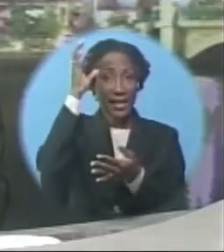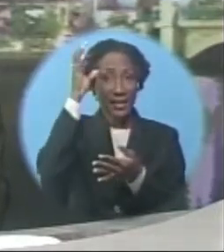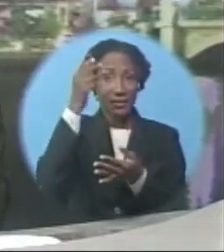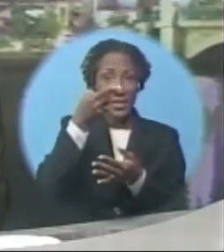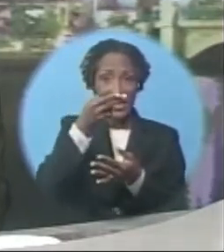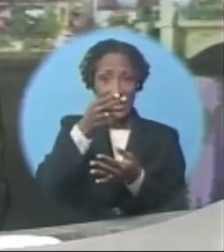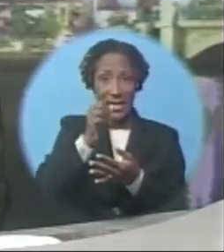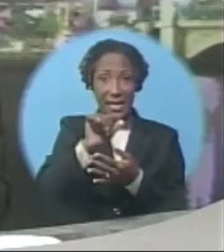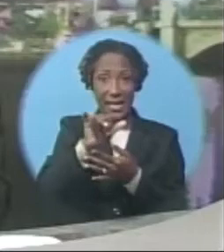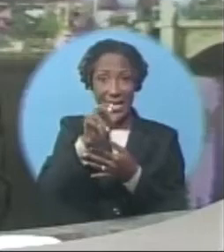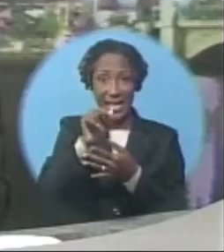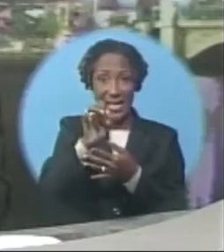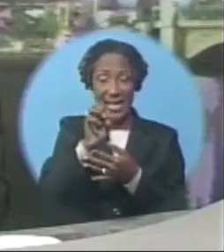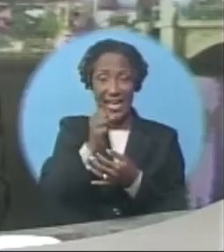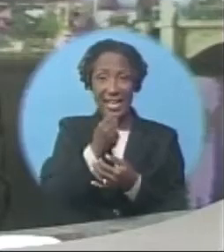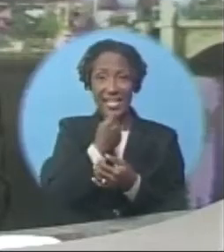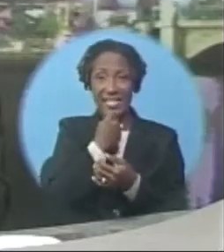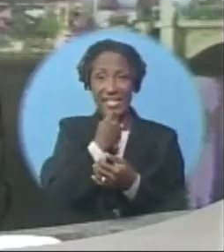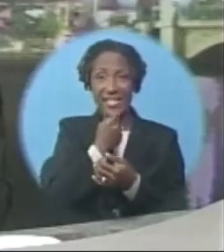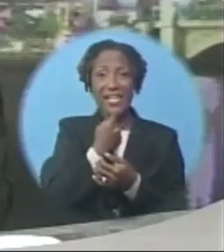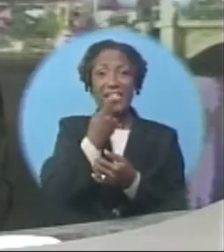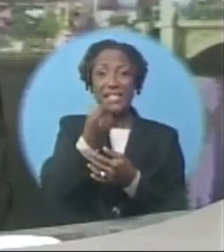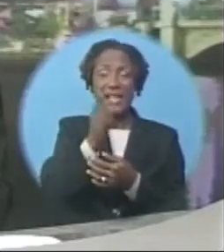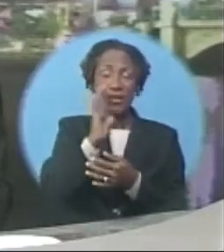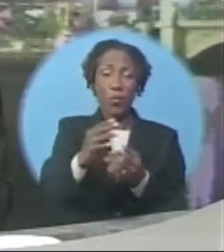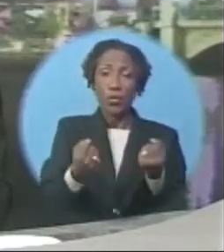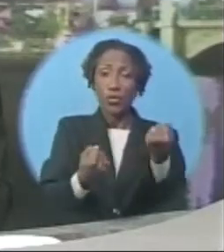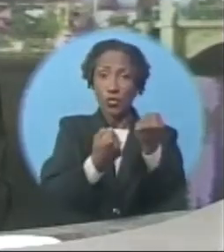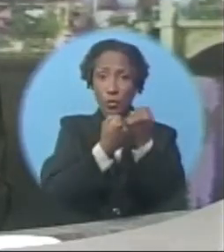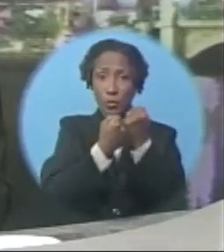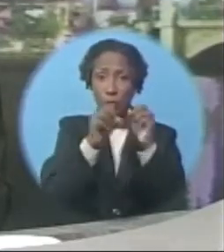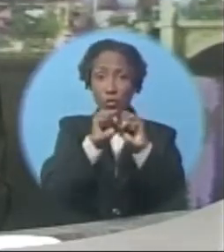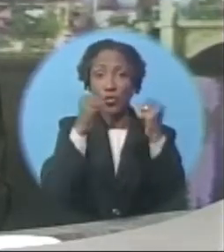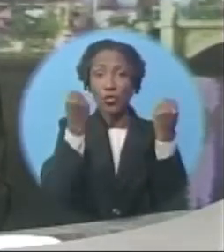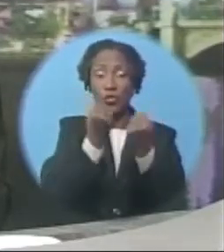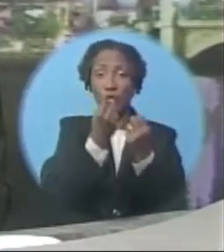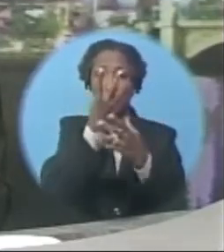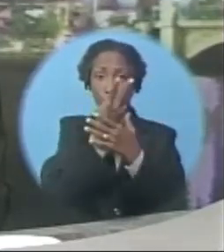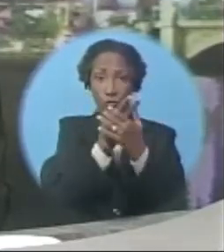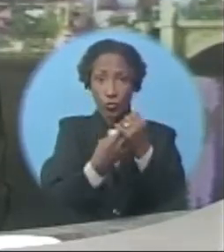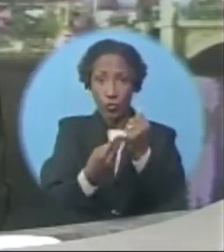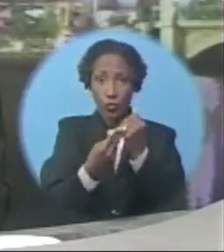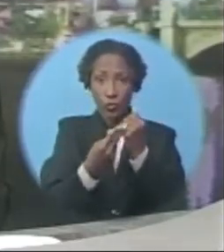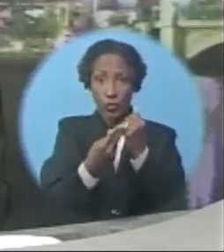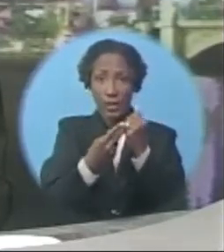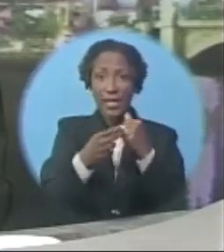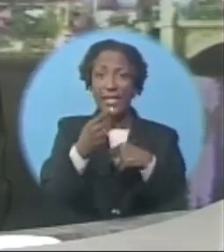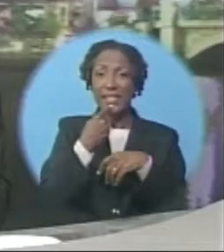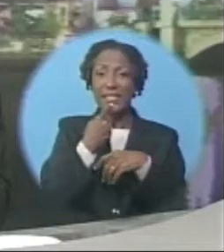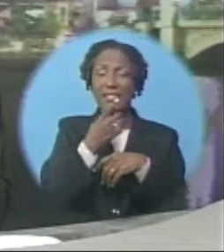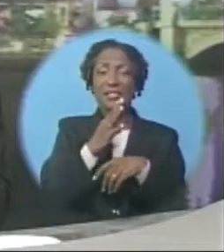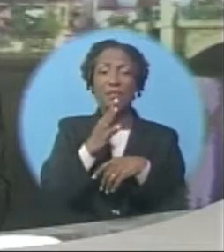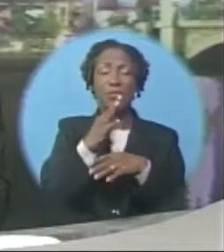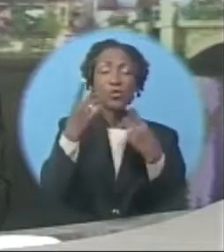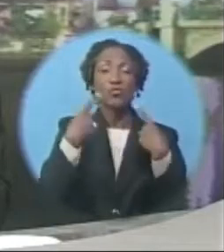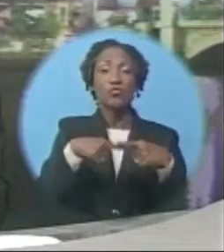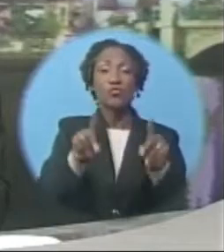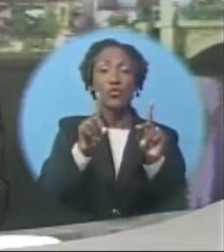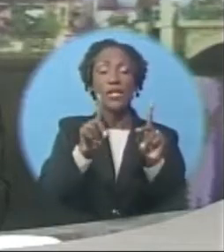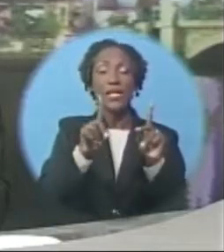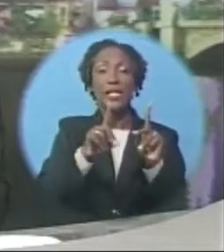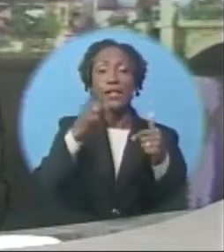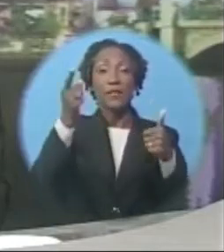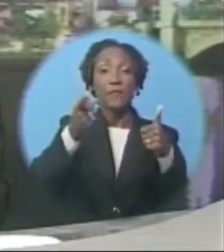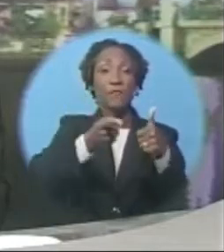renewing the bank's commitment to the social partnership. He made the comment during the launch of this year's Week of Excellence. In his first public address